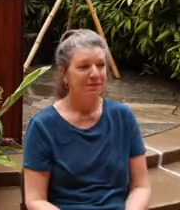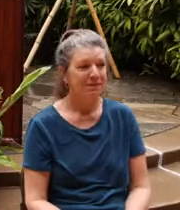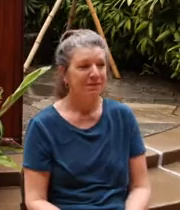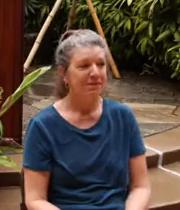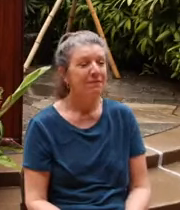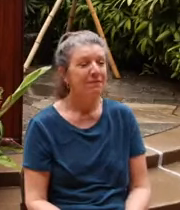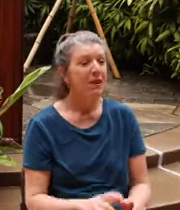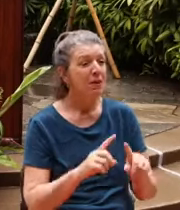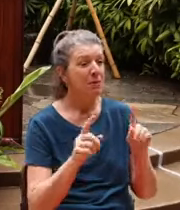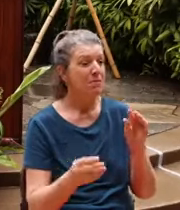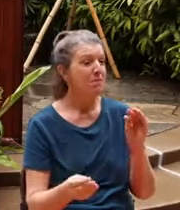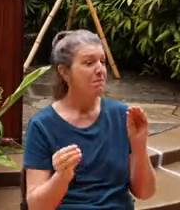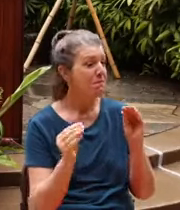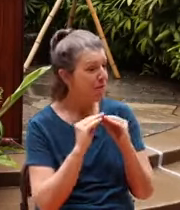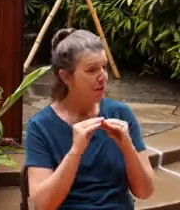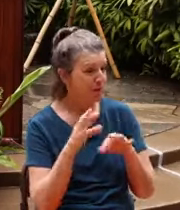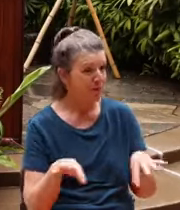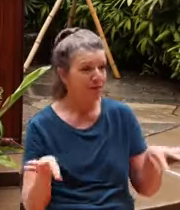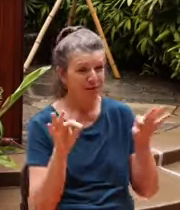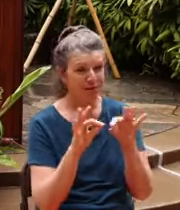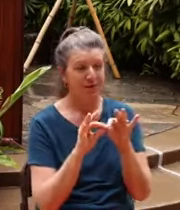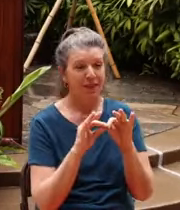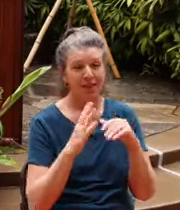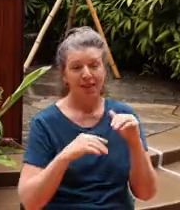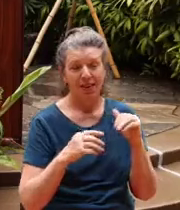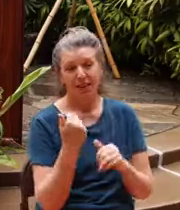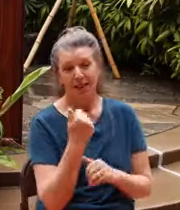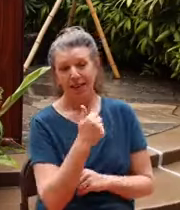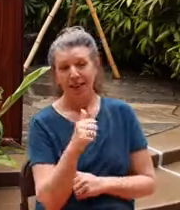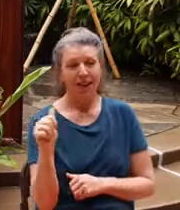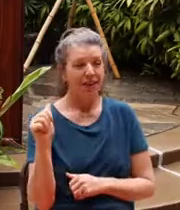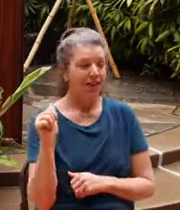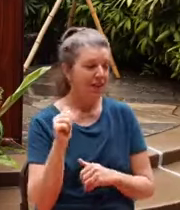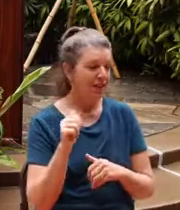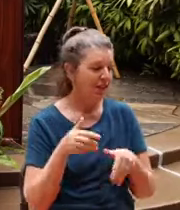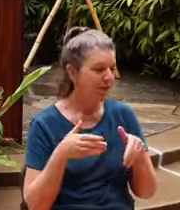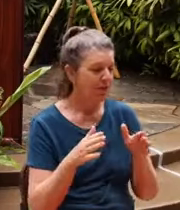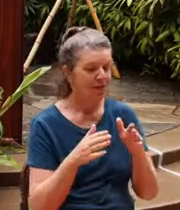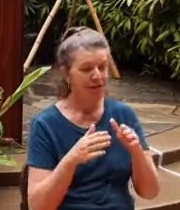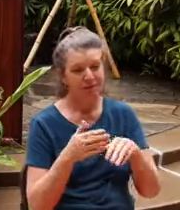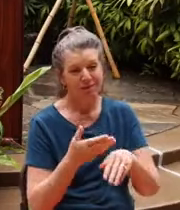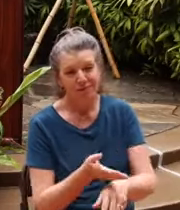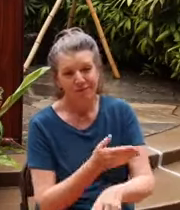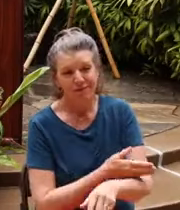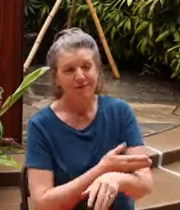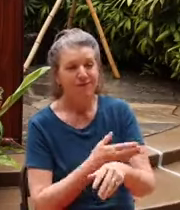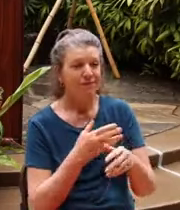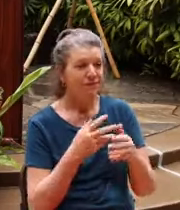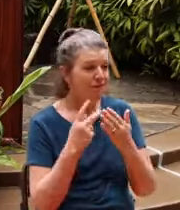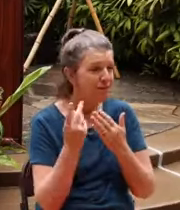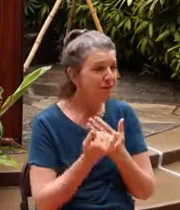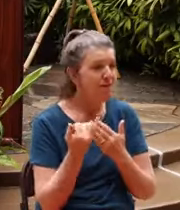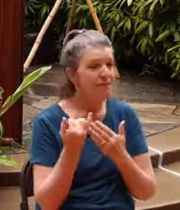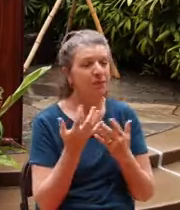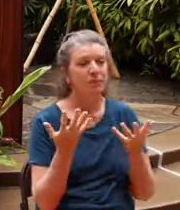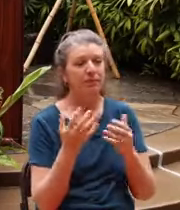But more important than any infrastructure project is the